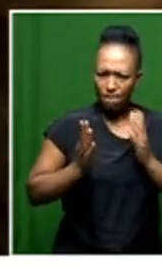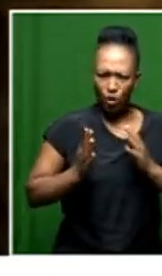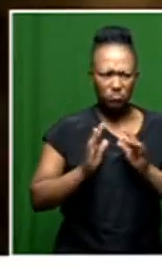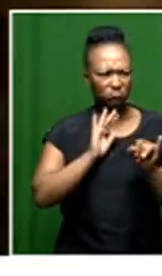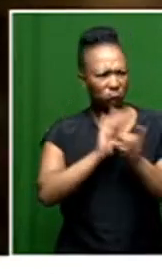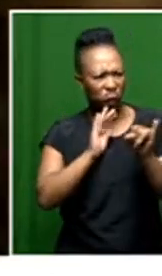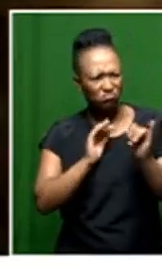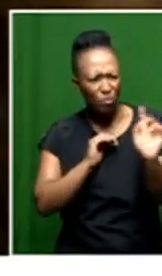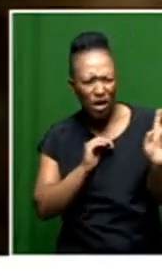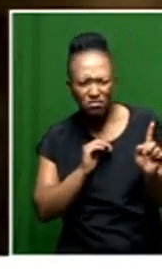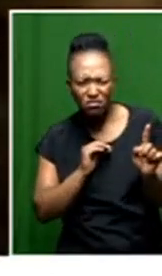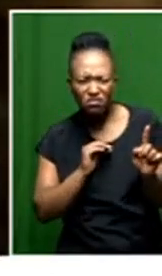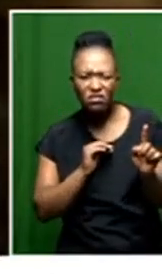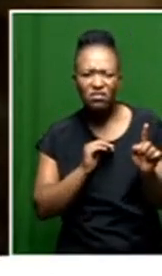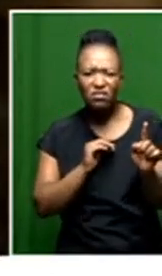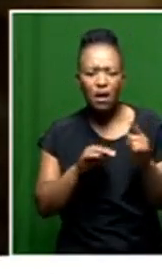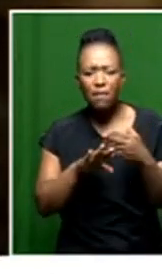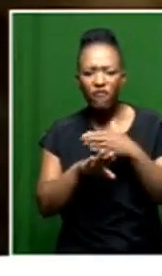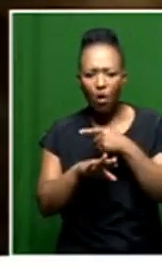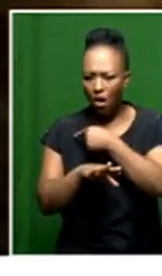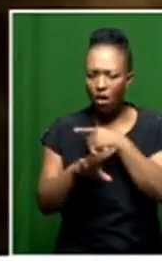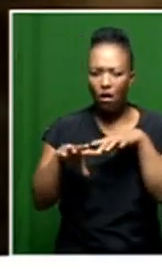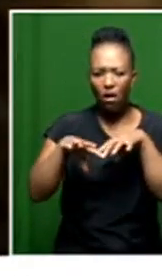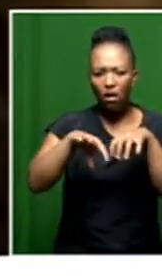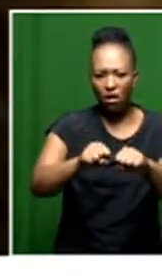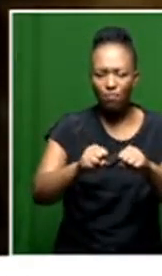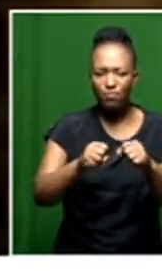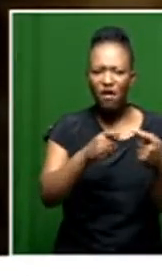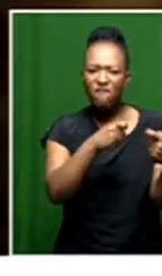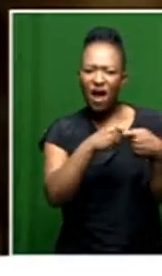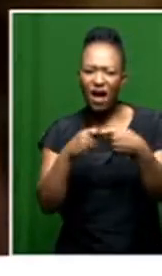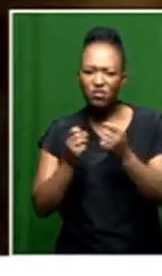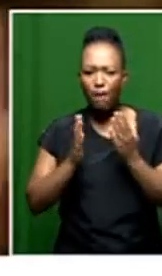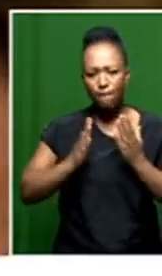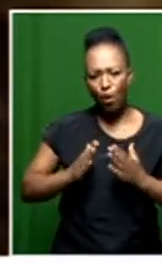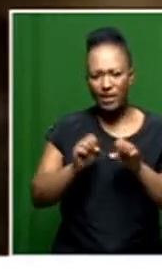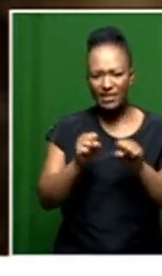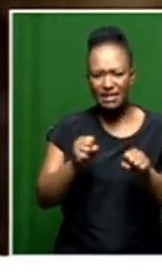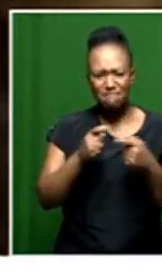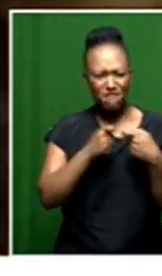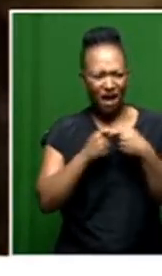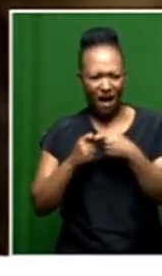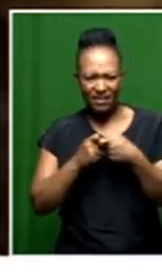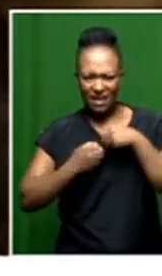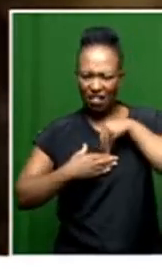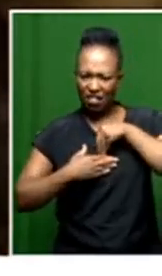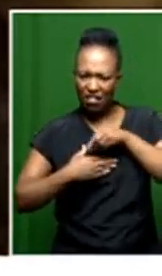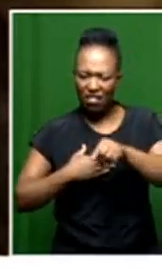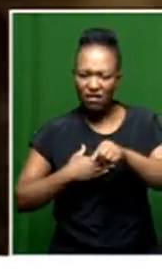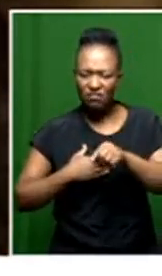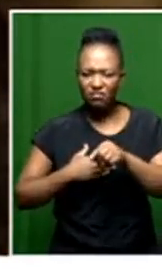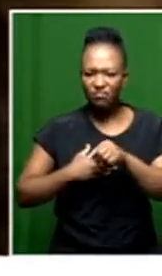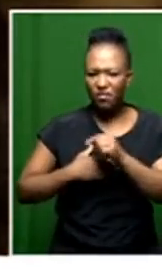it can defeat it quickly before this takes over our body. It's a fight that happens with the immune system and this